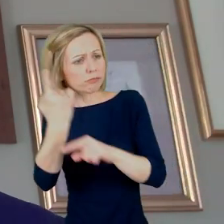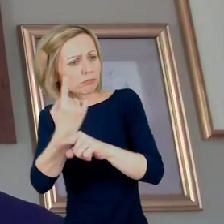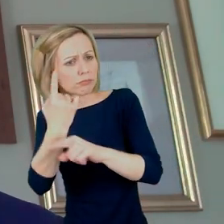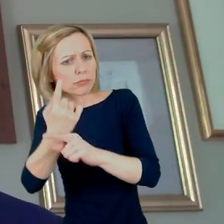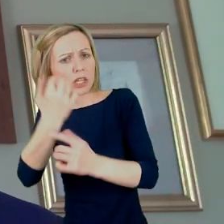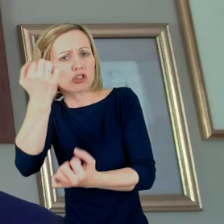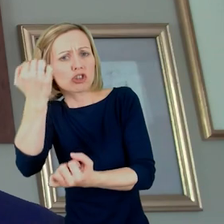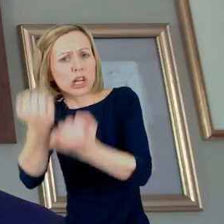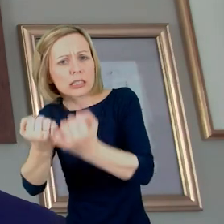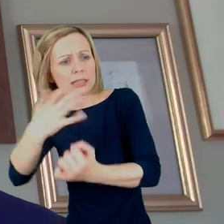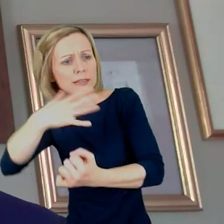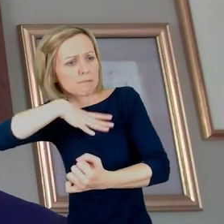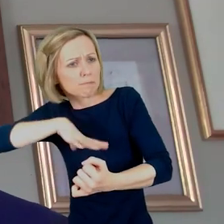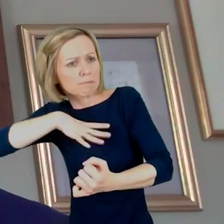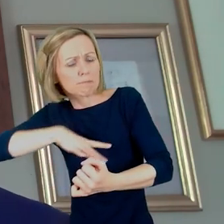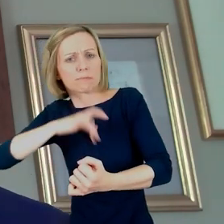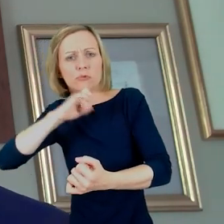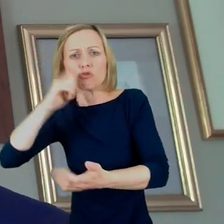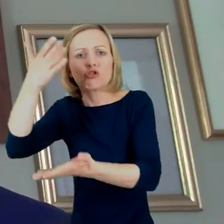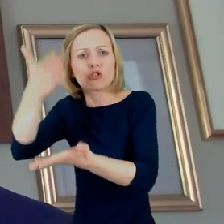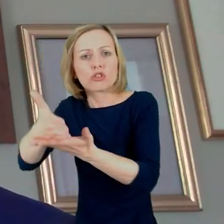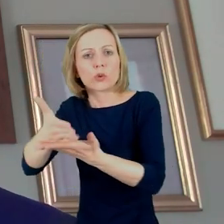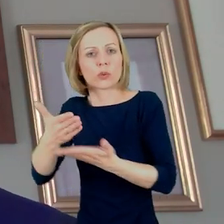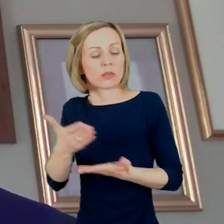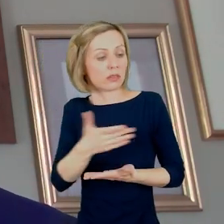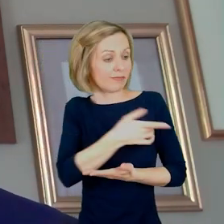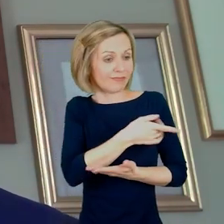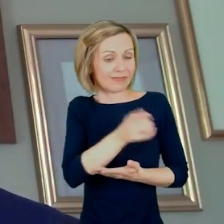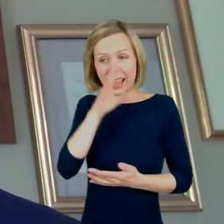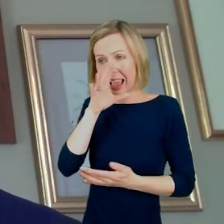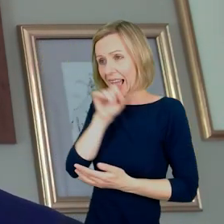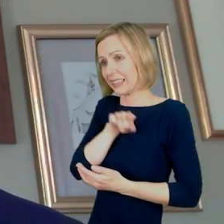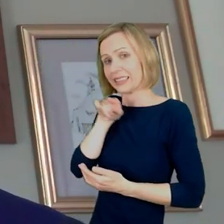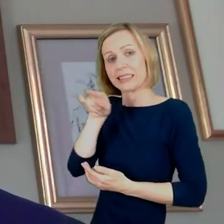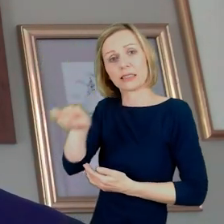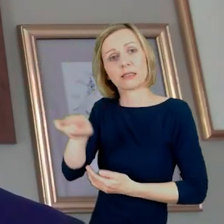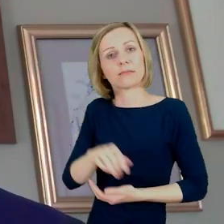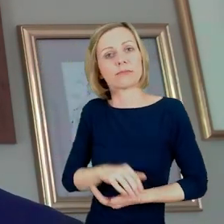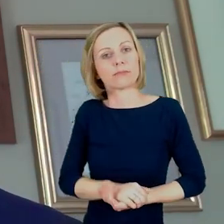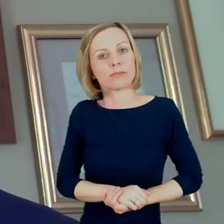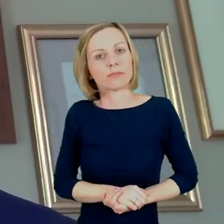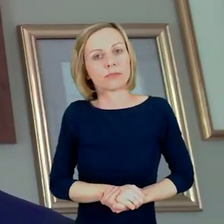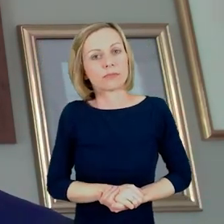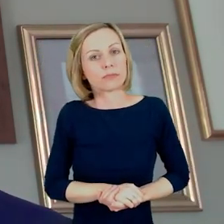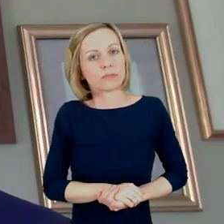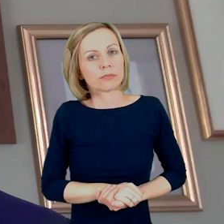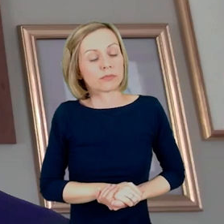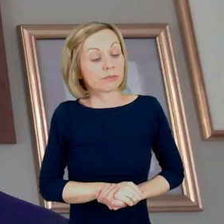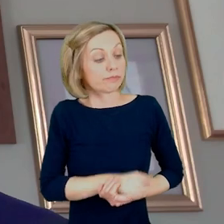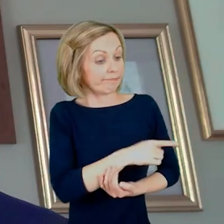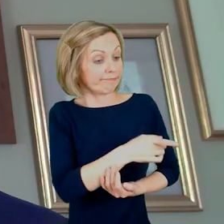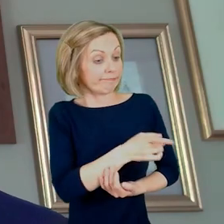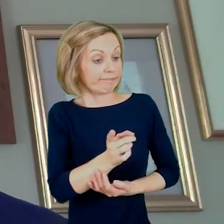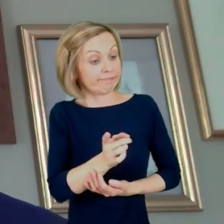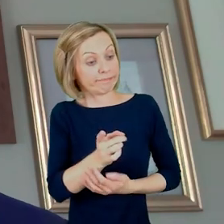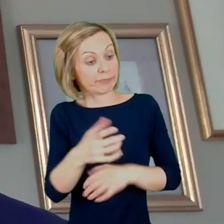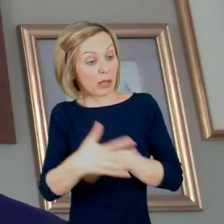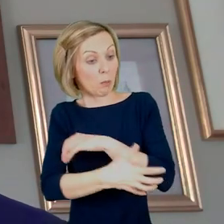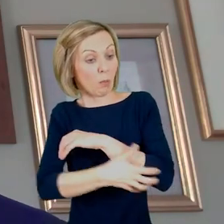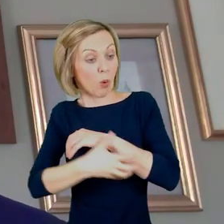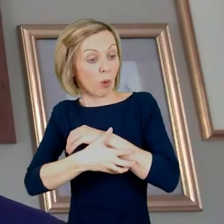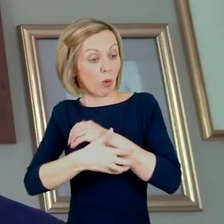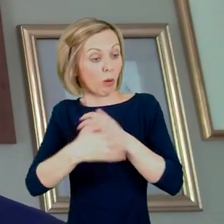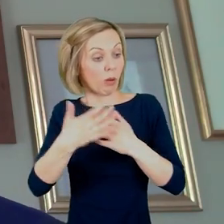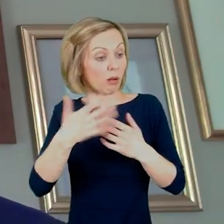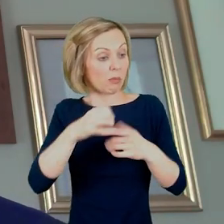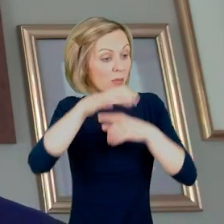one who speaks the truth. Therefore, Because you trample on the poor and take from